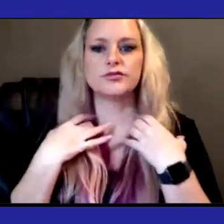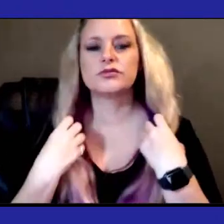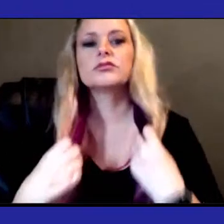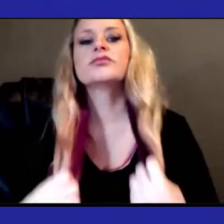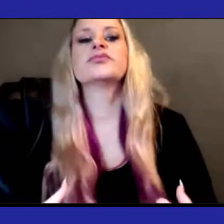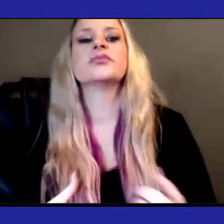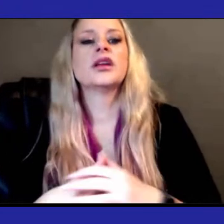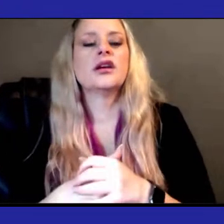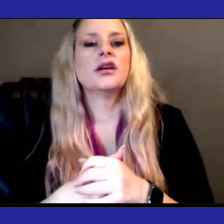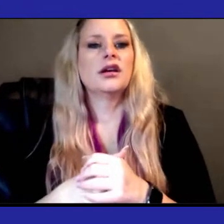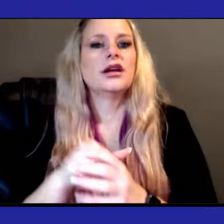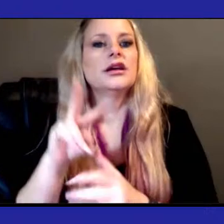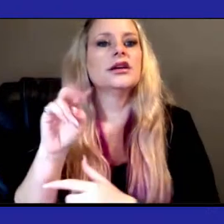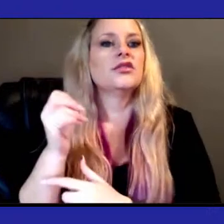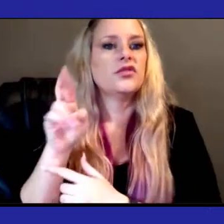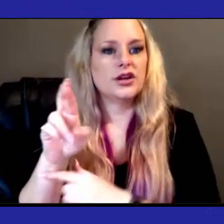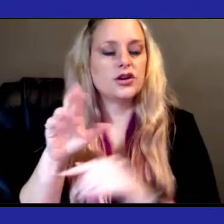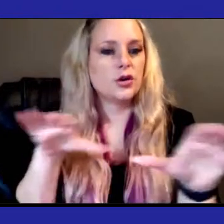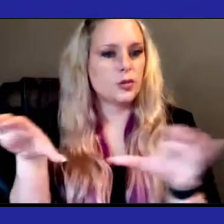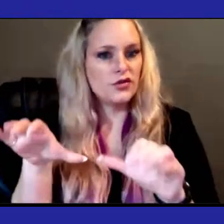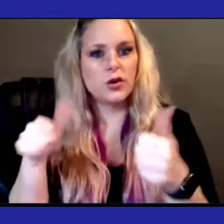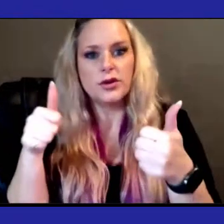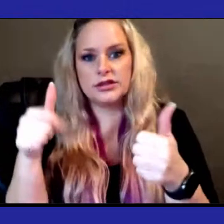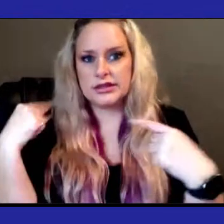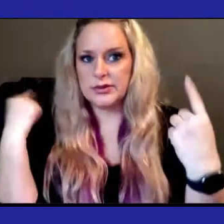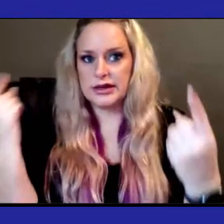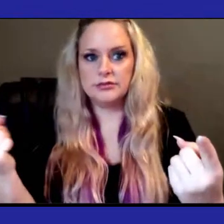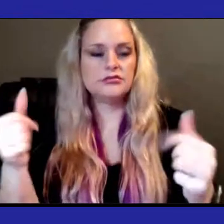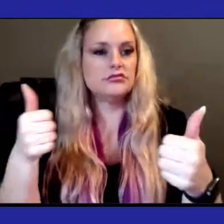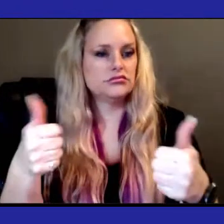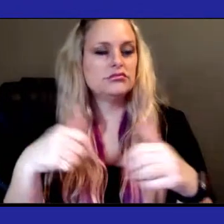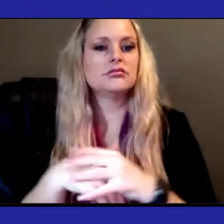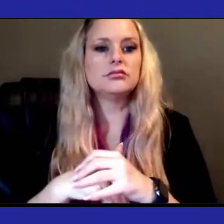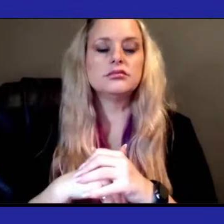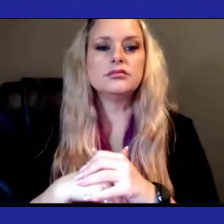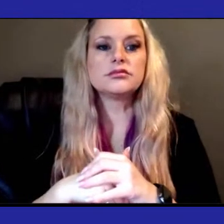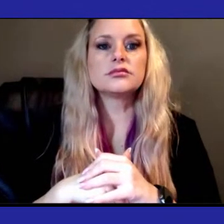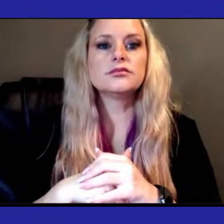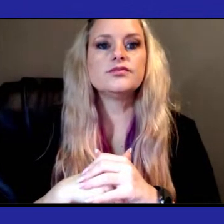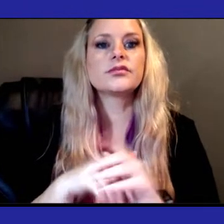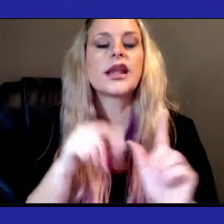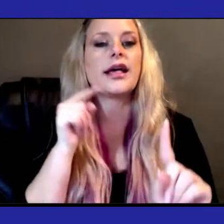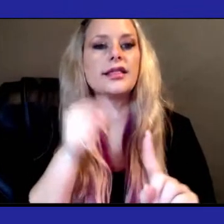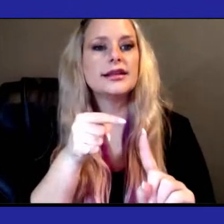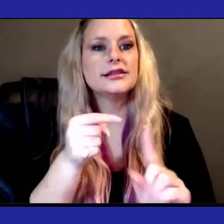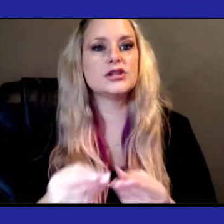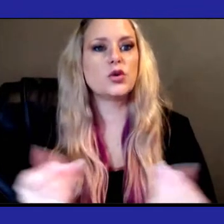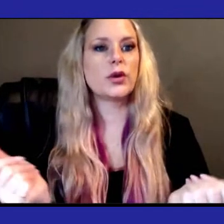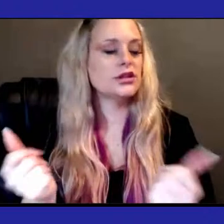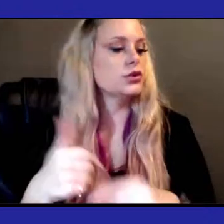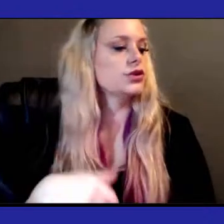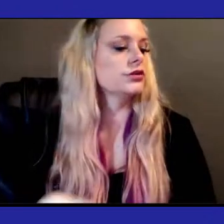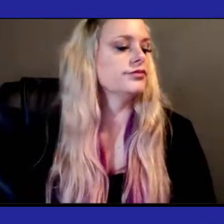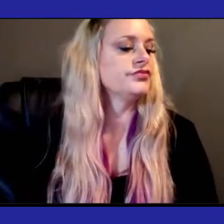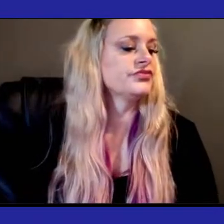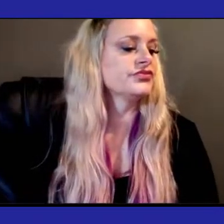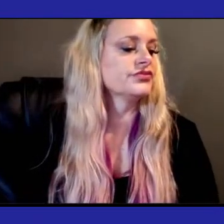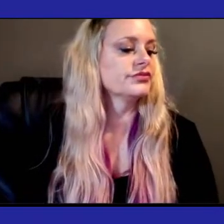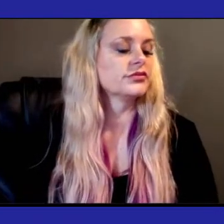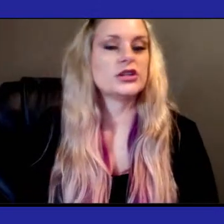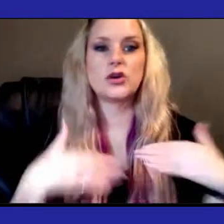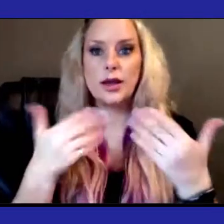This is the vendor performance, excellent to date. Next slide. And this is the resolution. Happy to take any